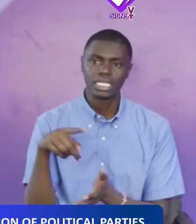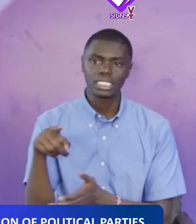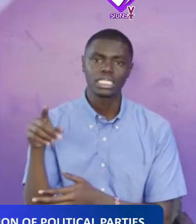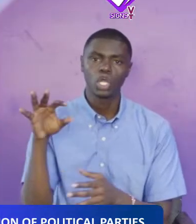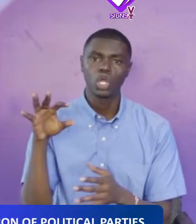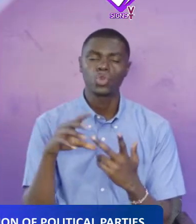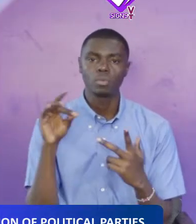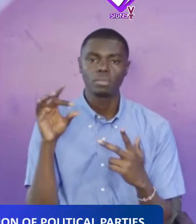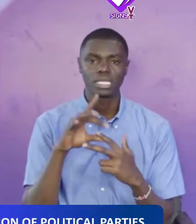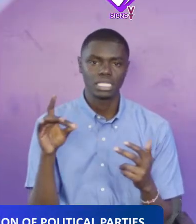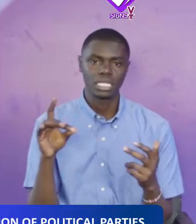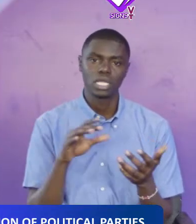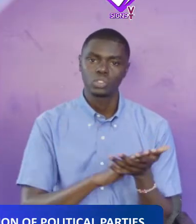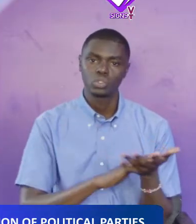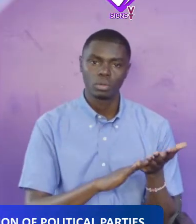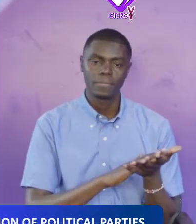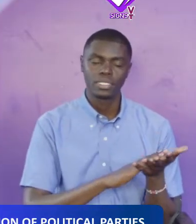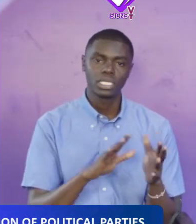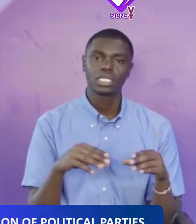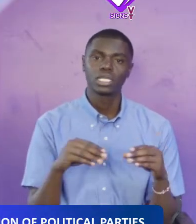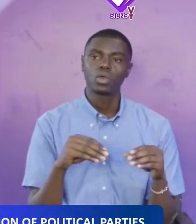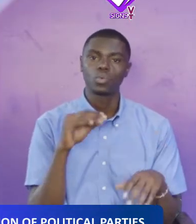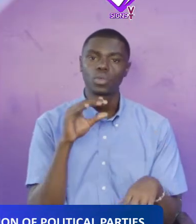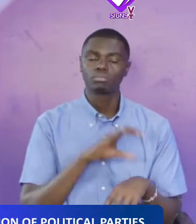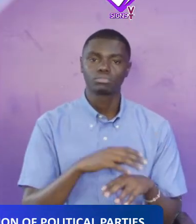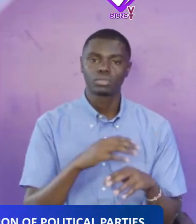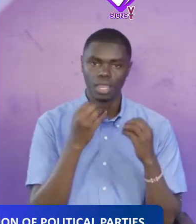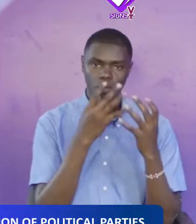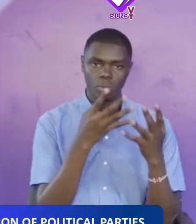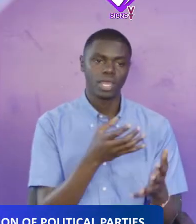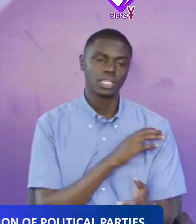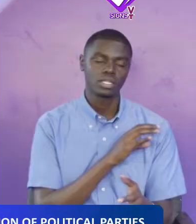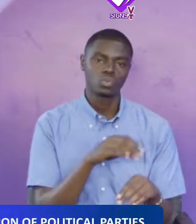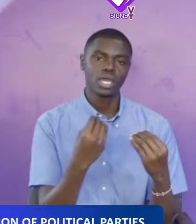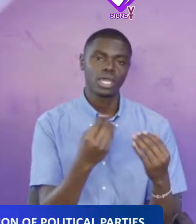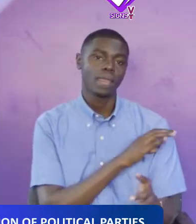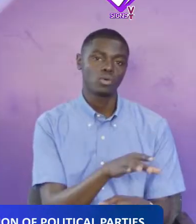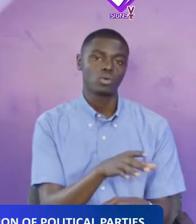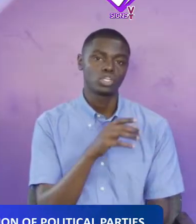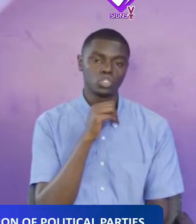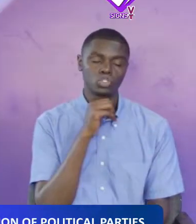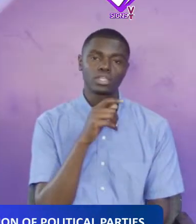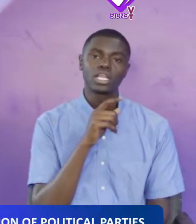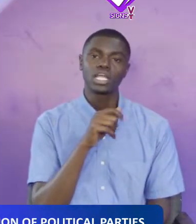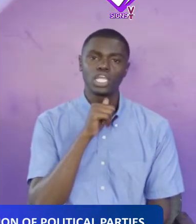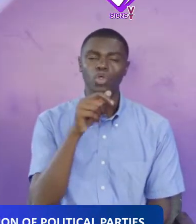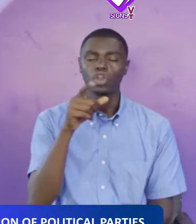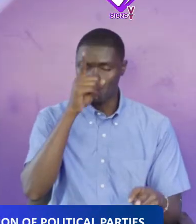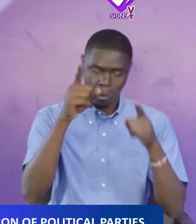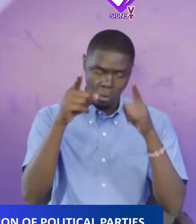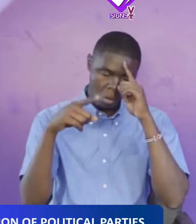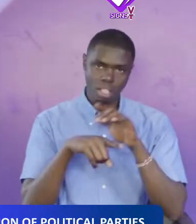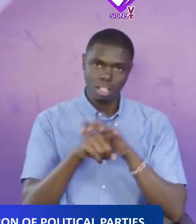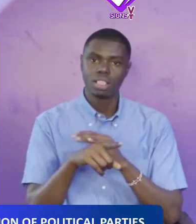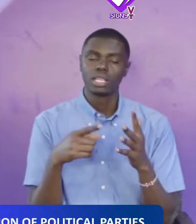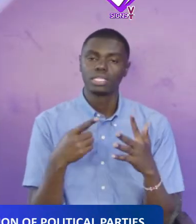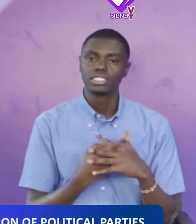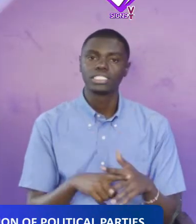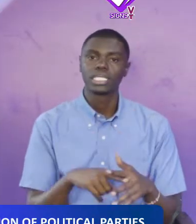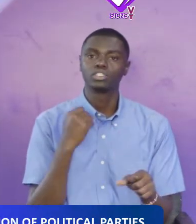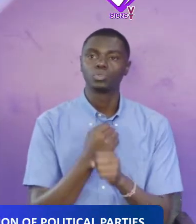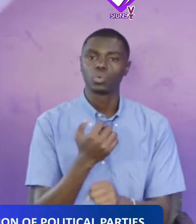nominated them. So basically, we are giving them information. We Yeah. are empowering them so that they do not go to polling stations and start possibly doing the